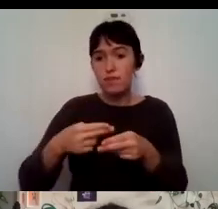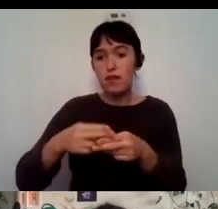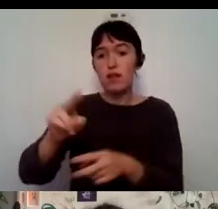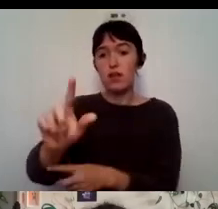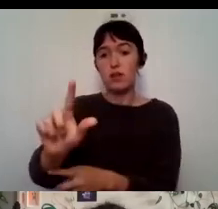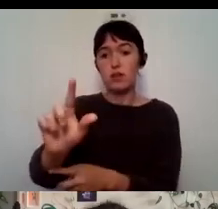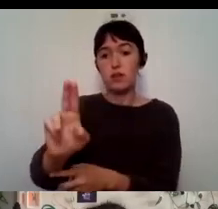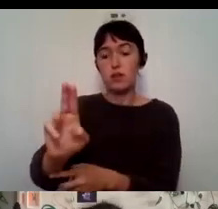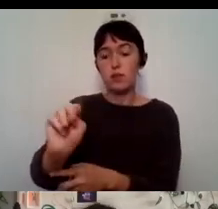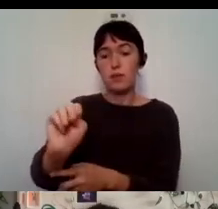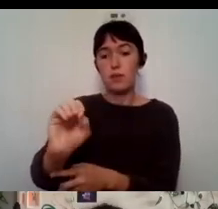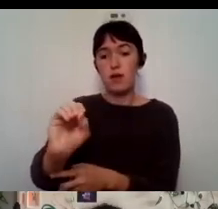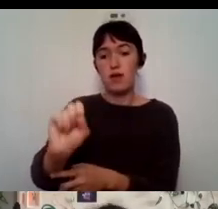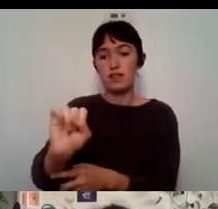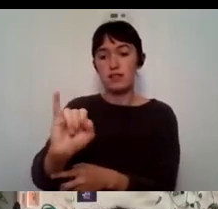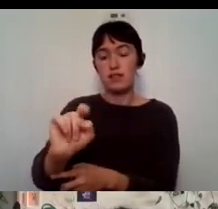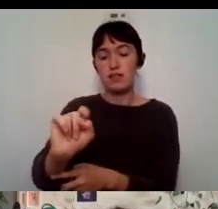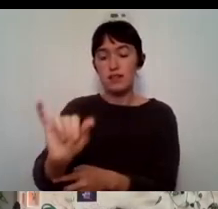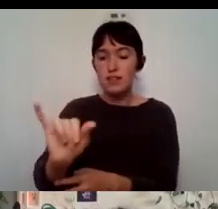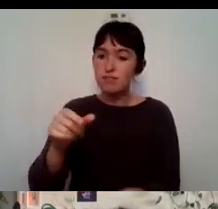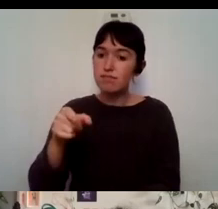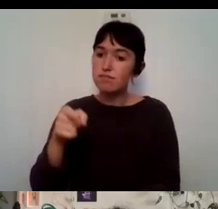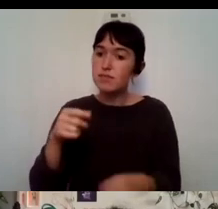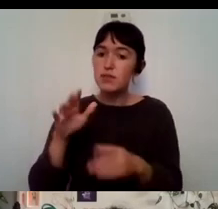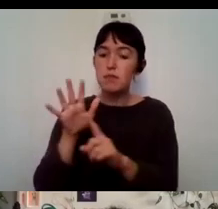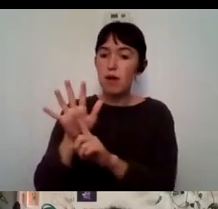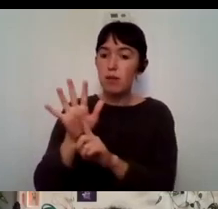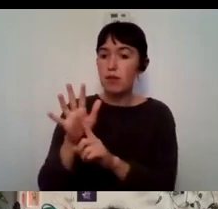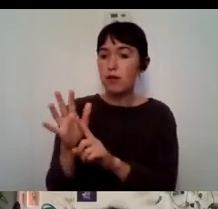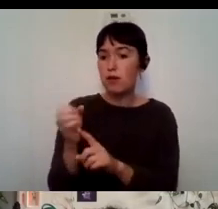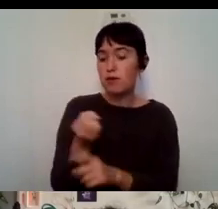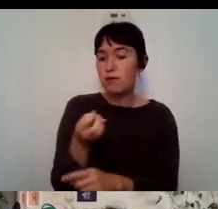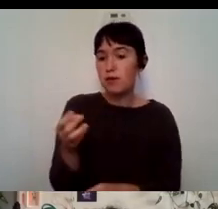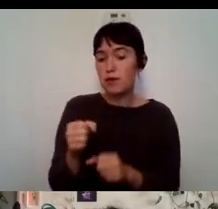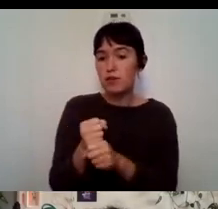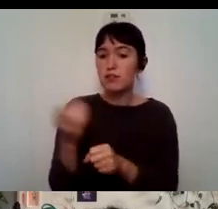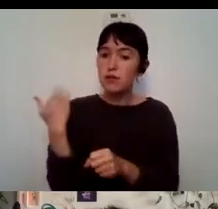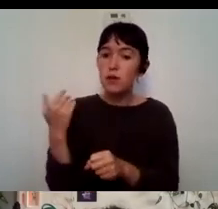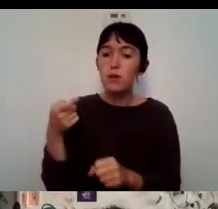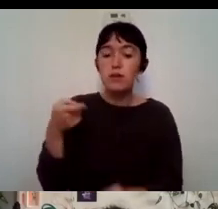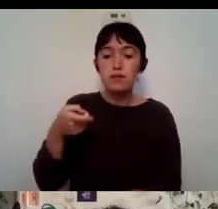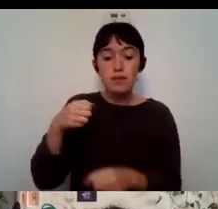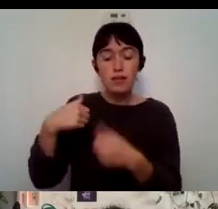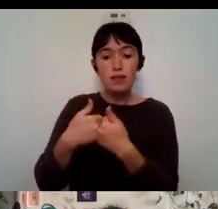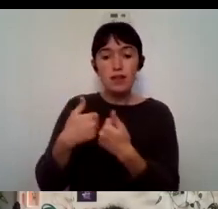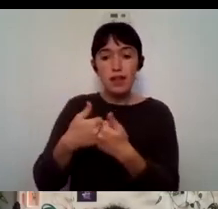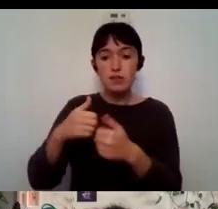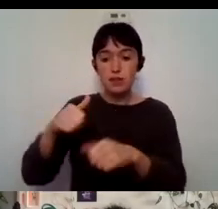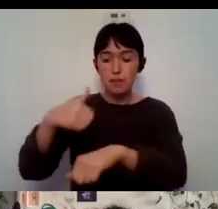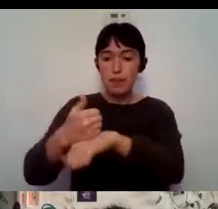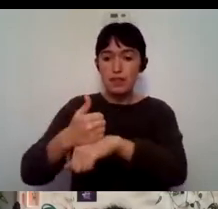popular maybe 3 or 4 years ago, that was a series of games that were actually based on cognitive